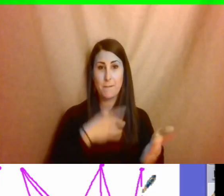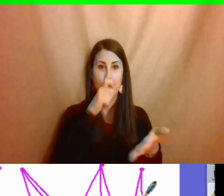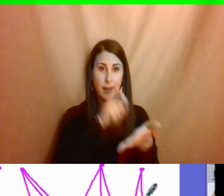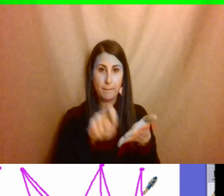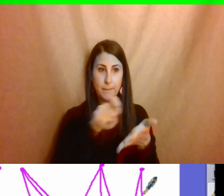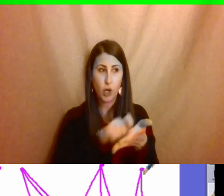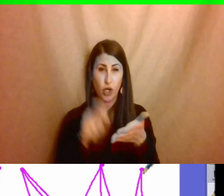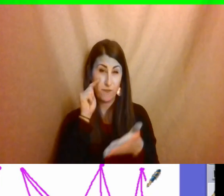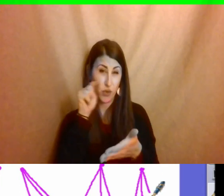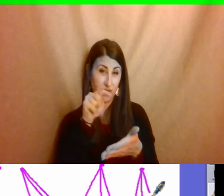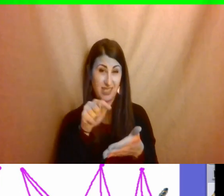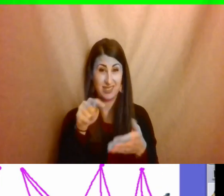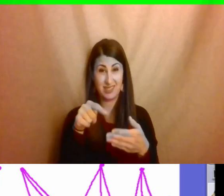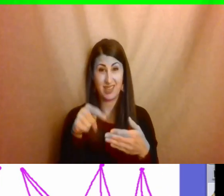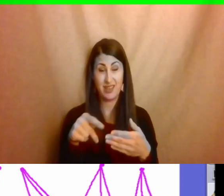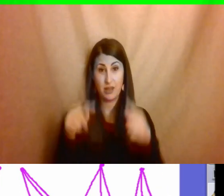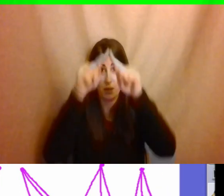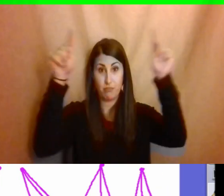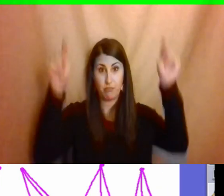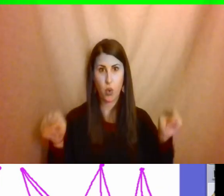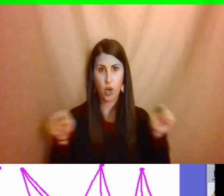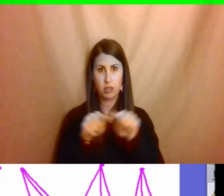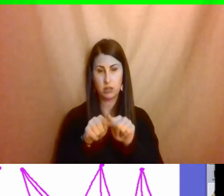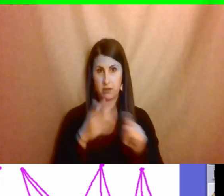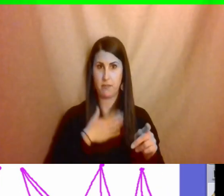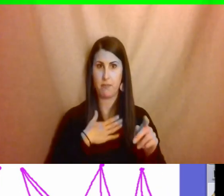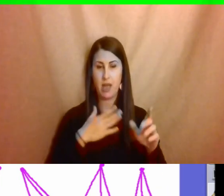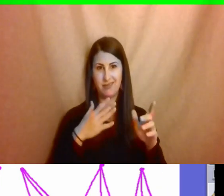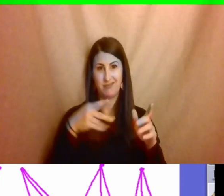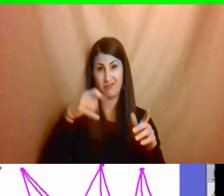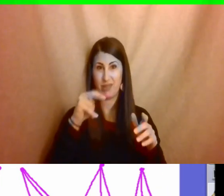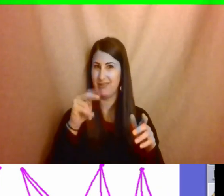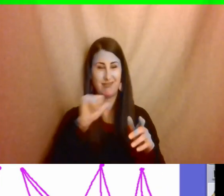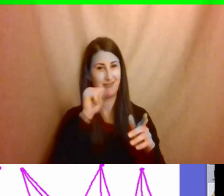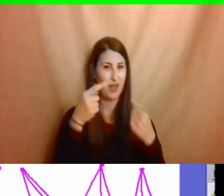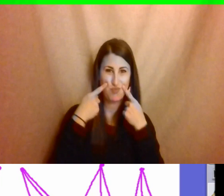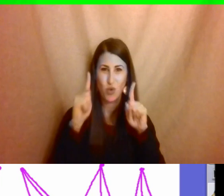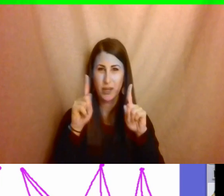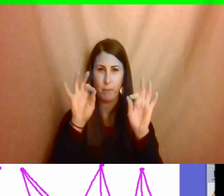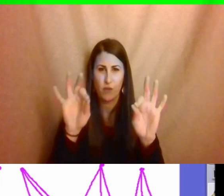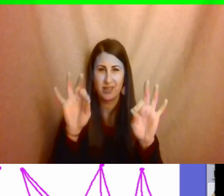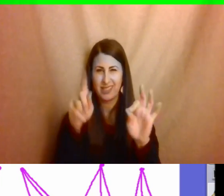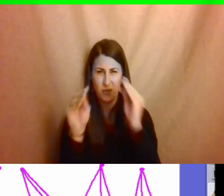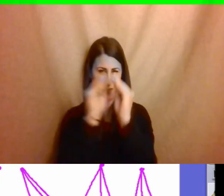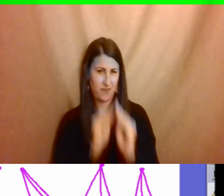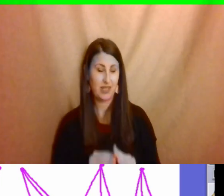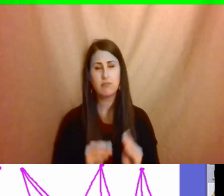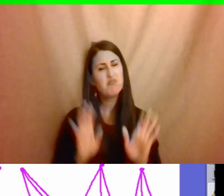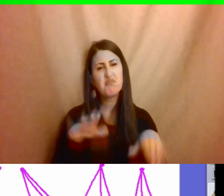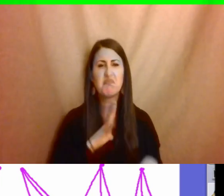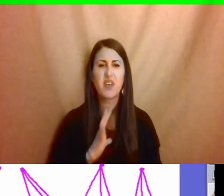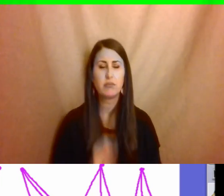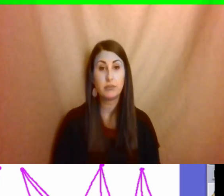not correctly going where I want it to go, but it's okay. All right, so go ahead and draw some more of